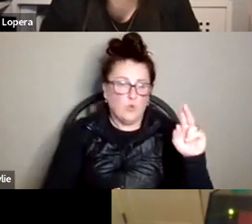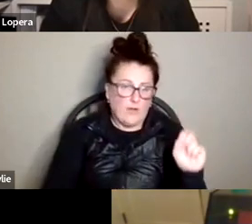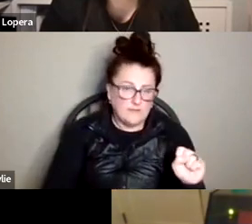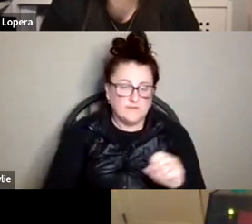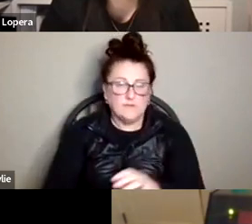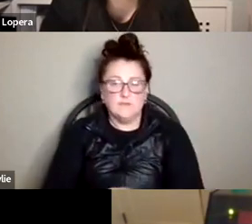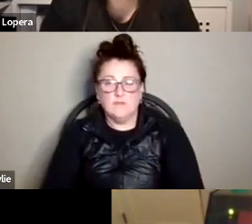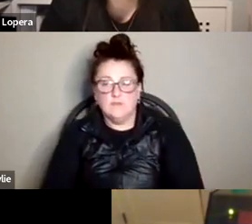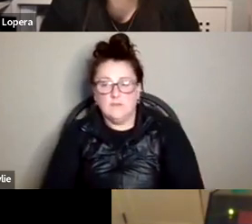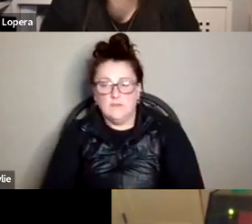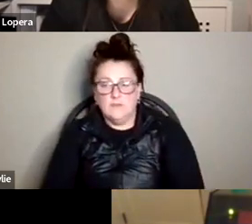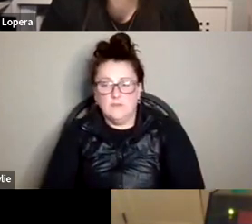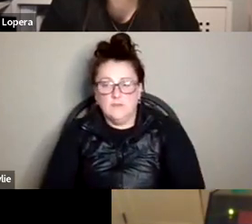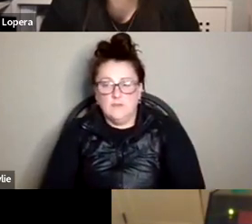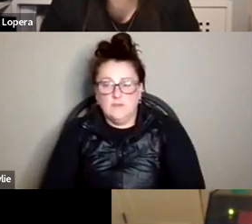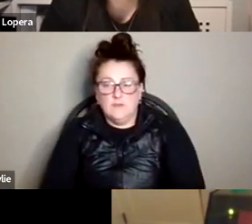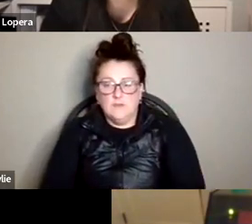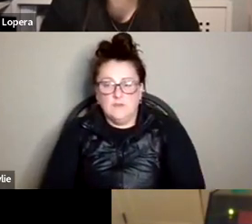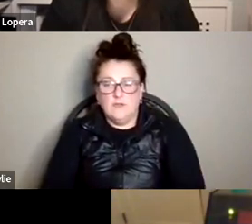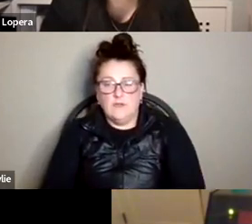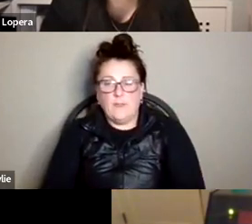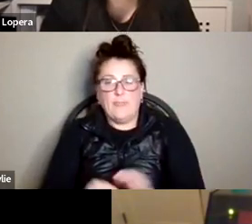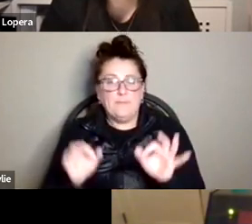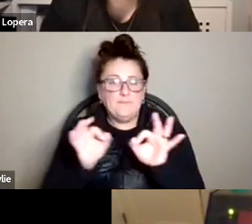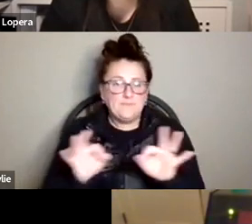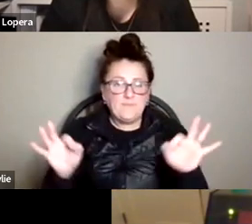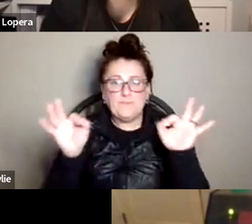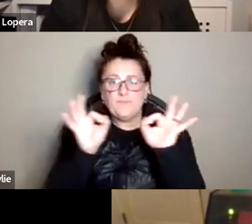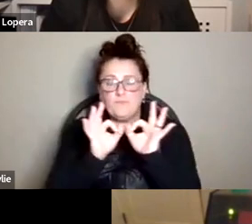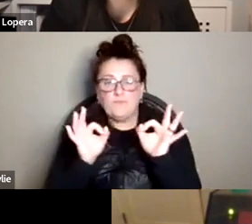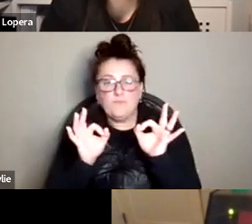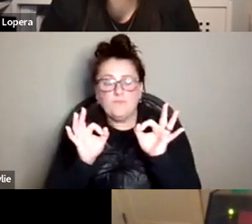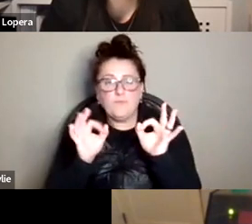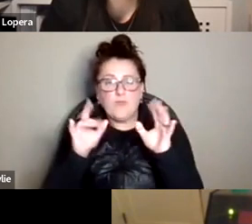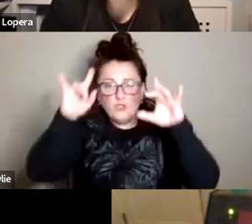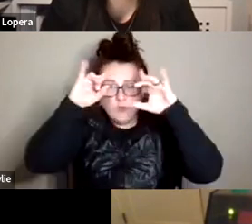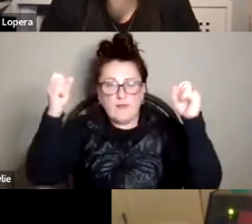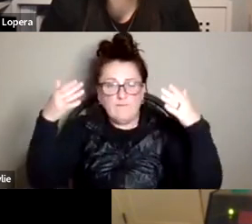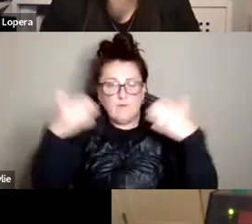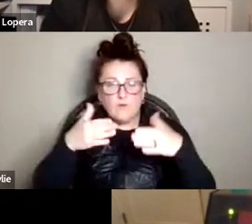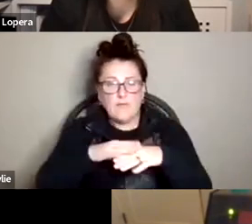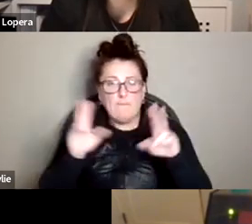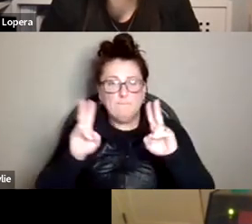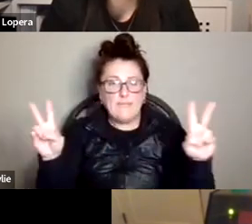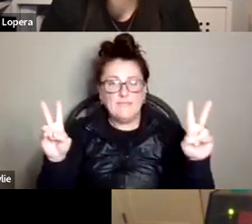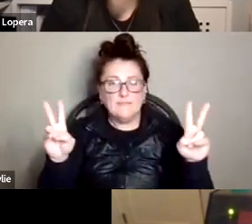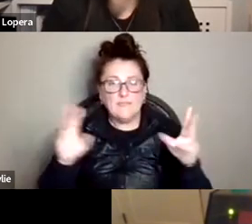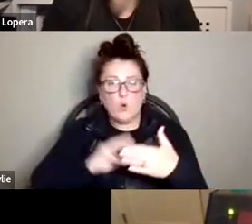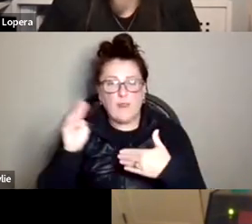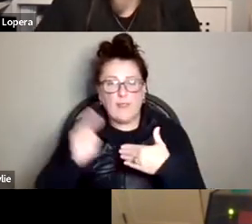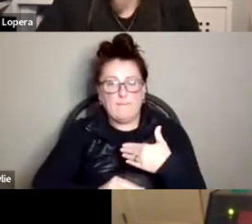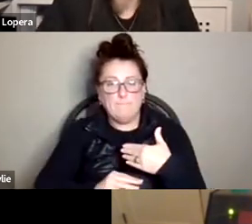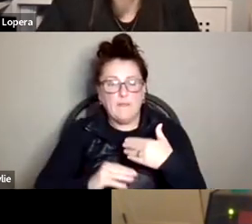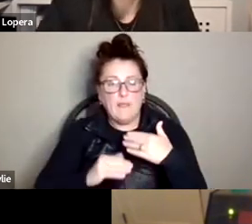And I think the critical importance for a superintendent to focus on a peacemaking curriculum at all levels